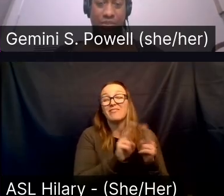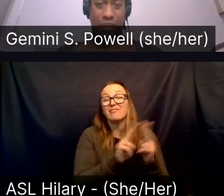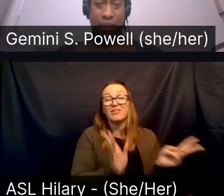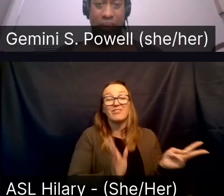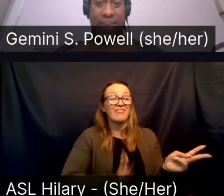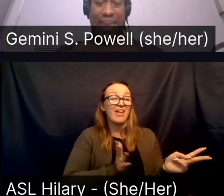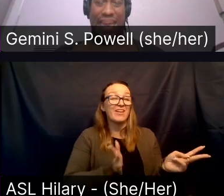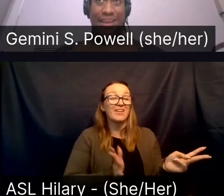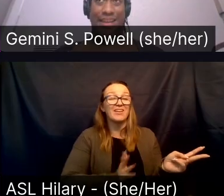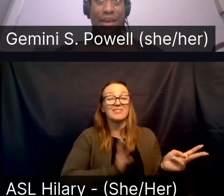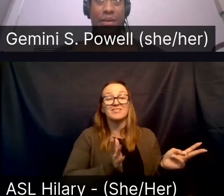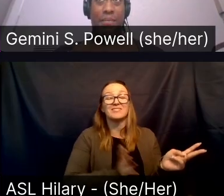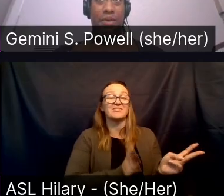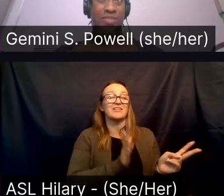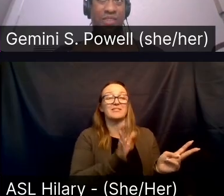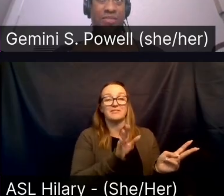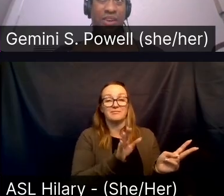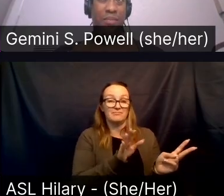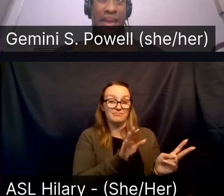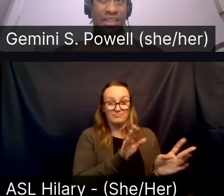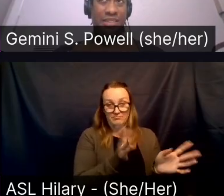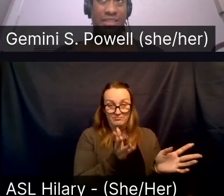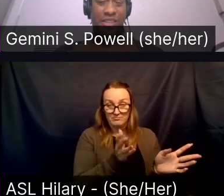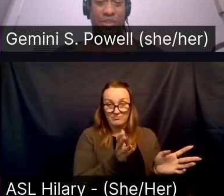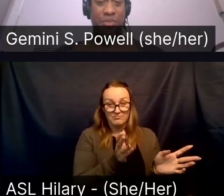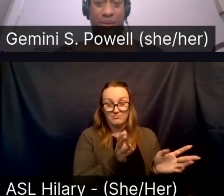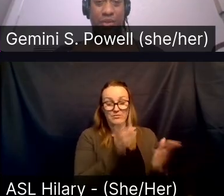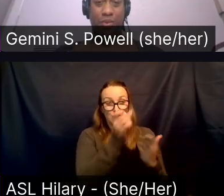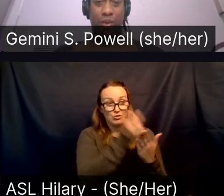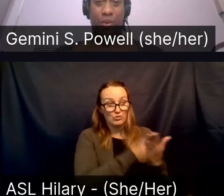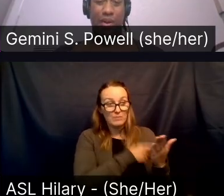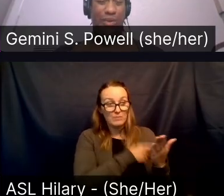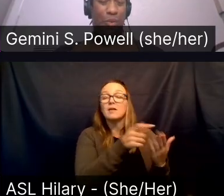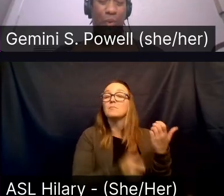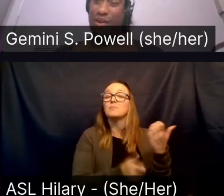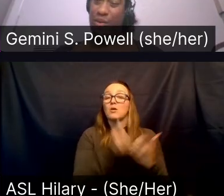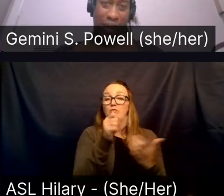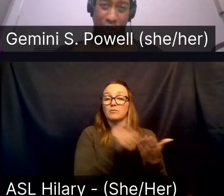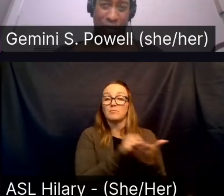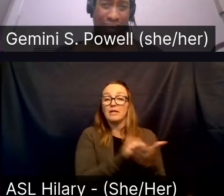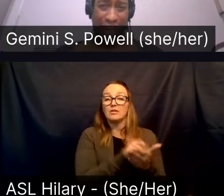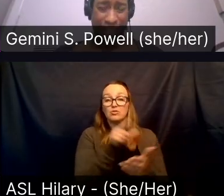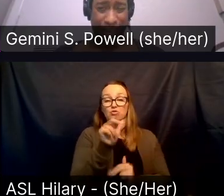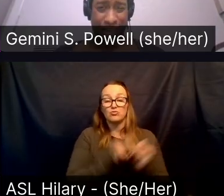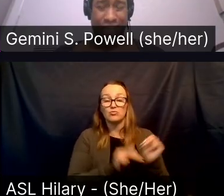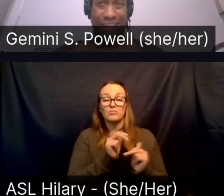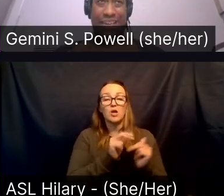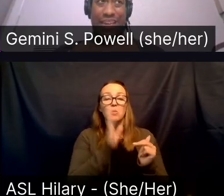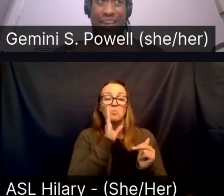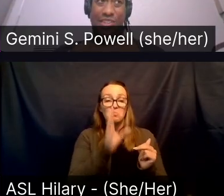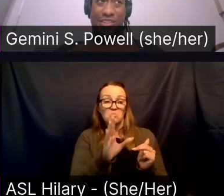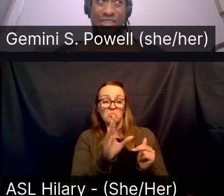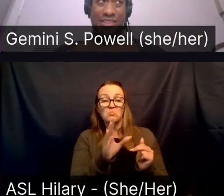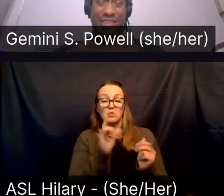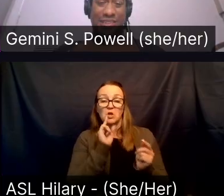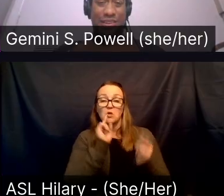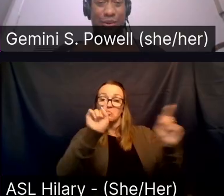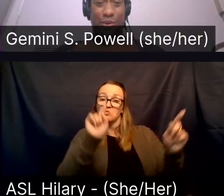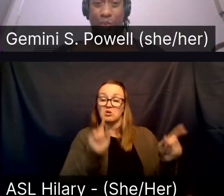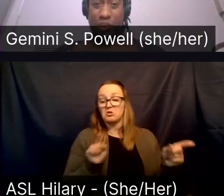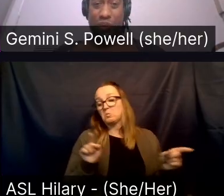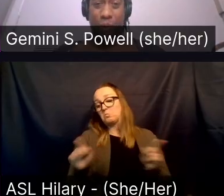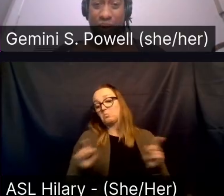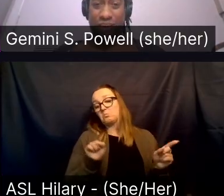formalized TypeScript. And most of your pages that you build will work one way or the other. It's